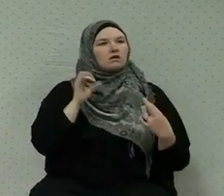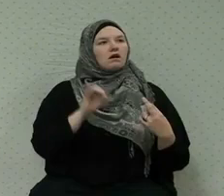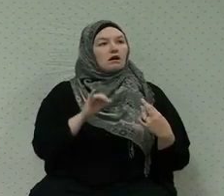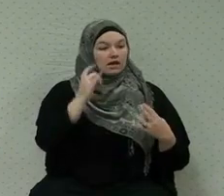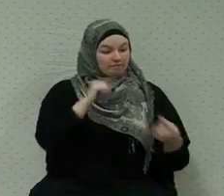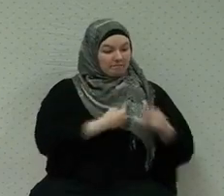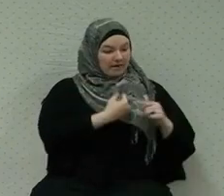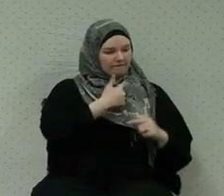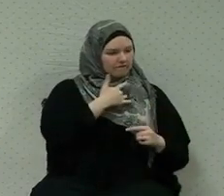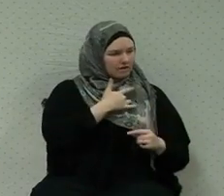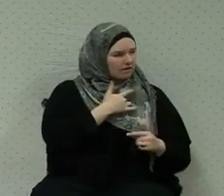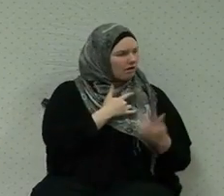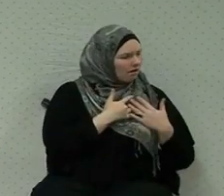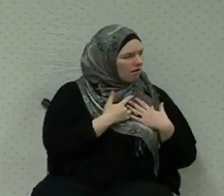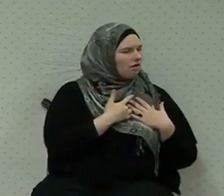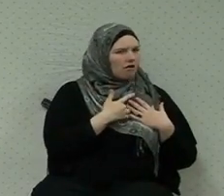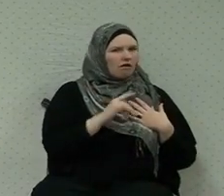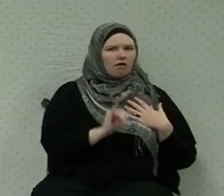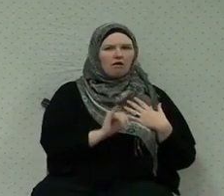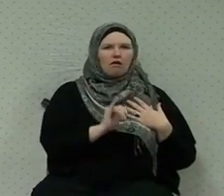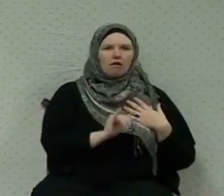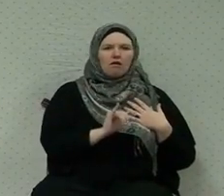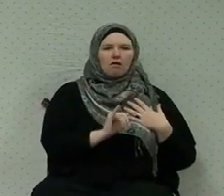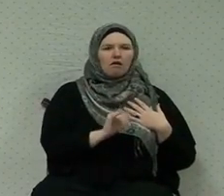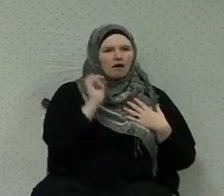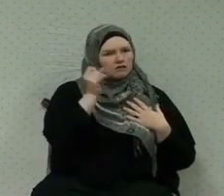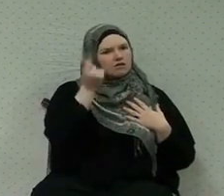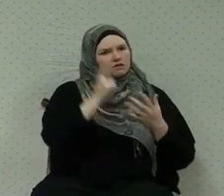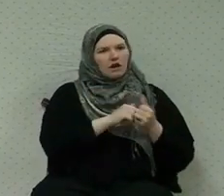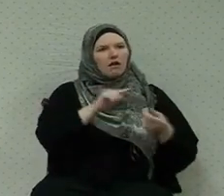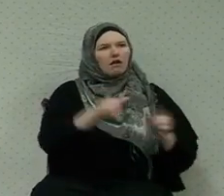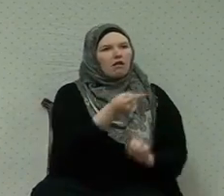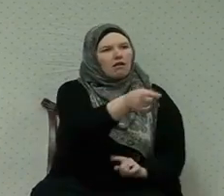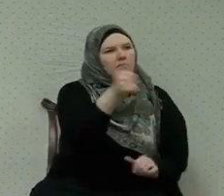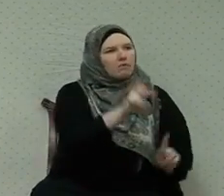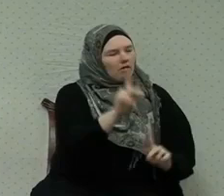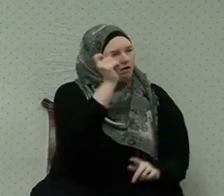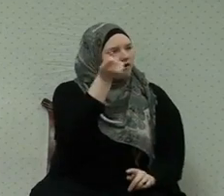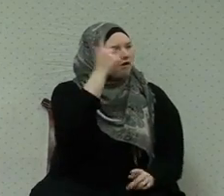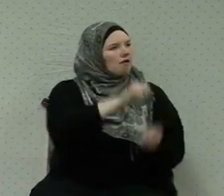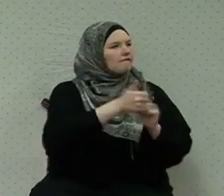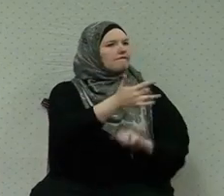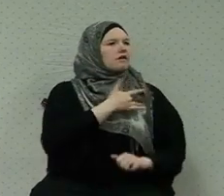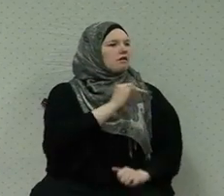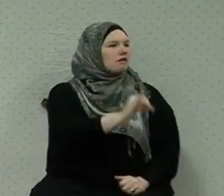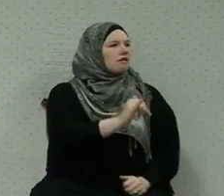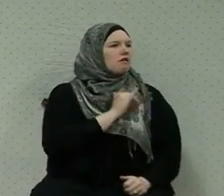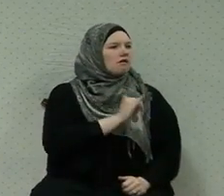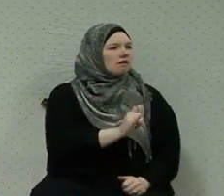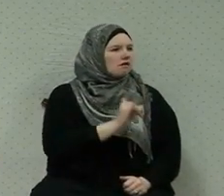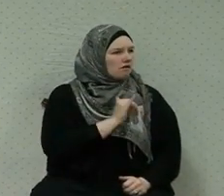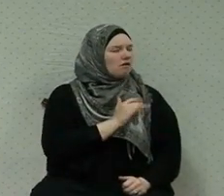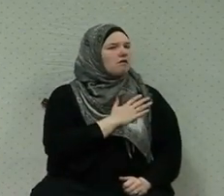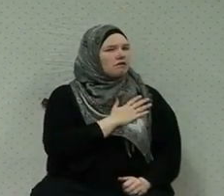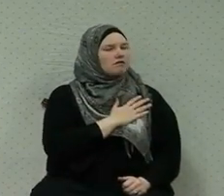others. Our pain becomes very vital, very important. Their pain is not. This